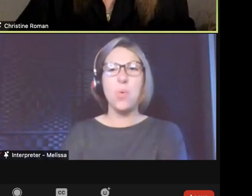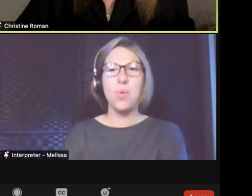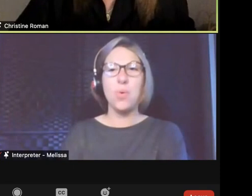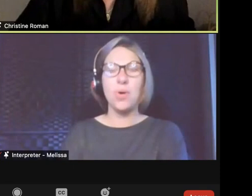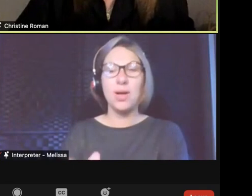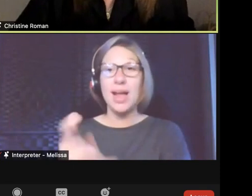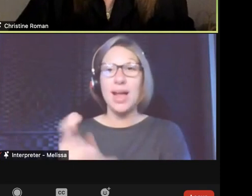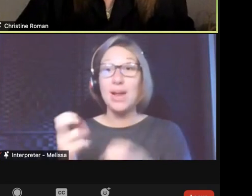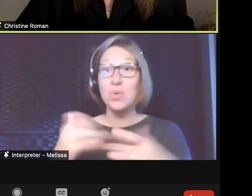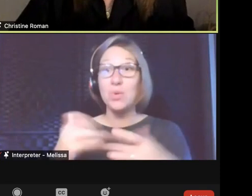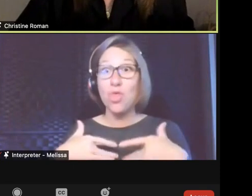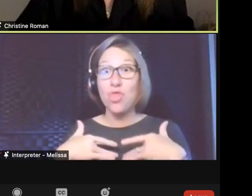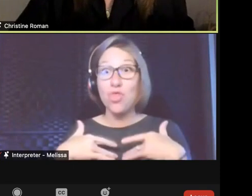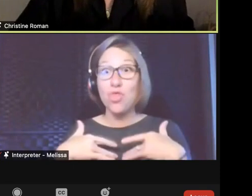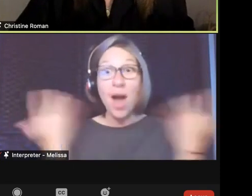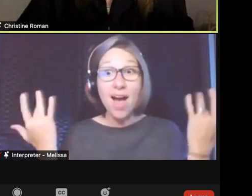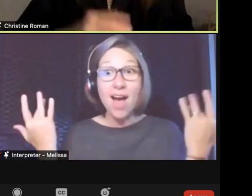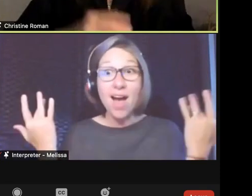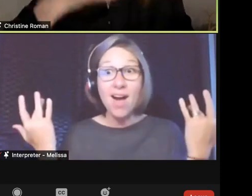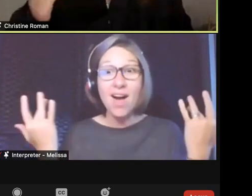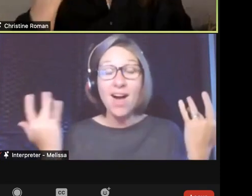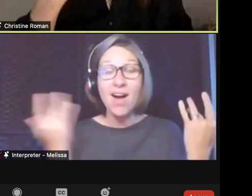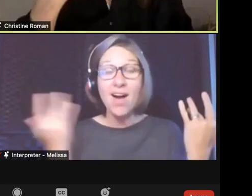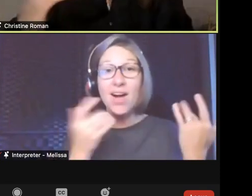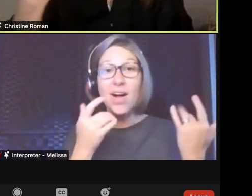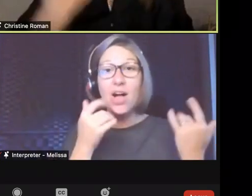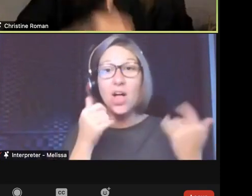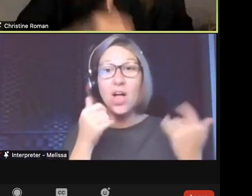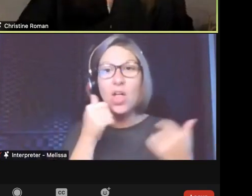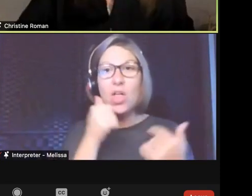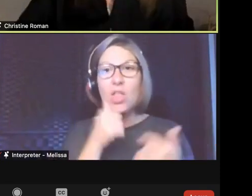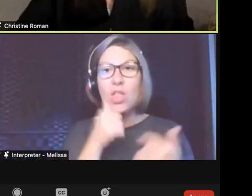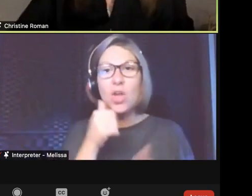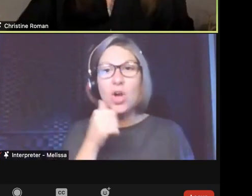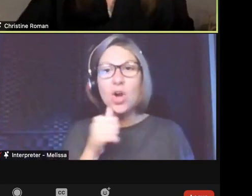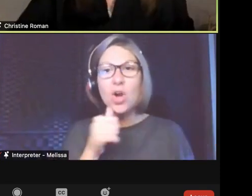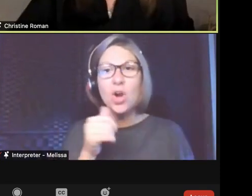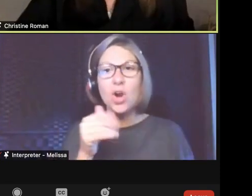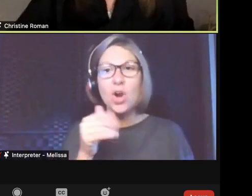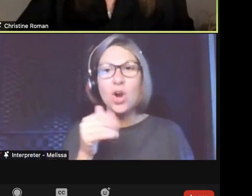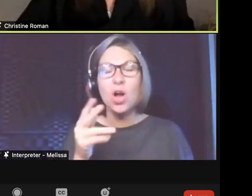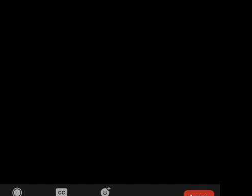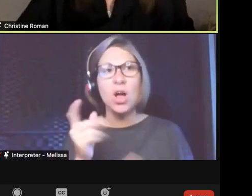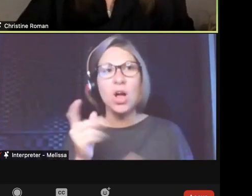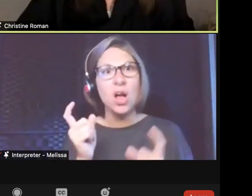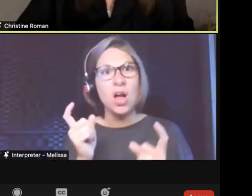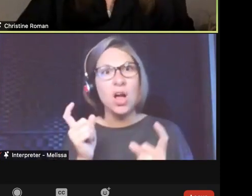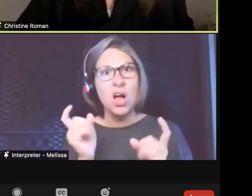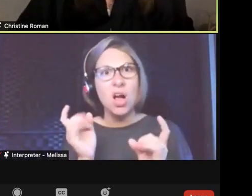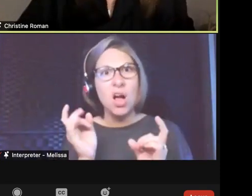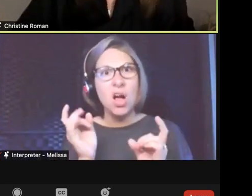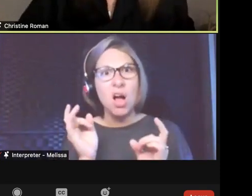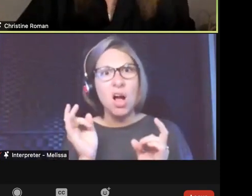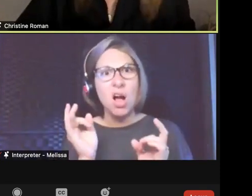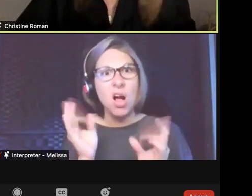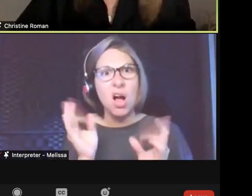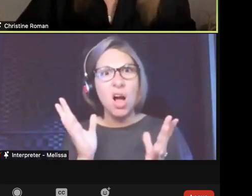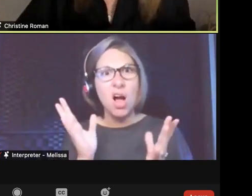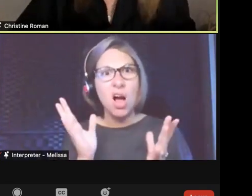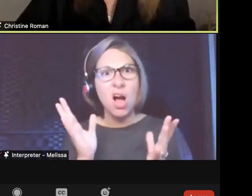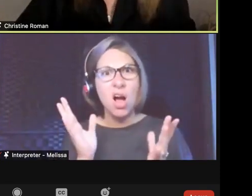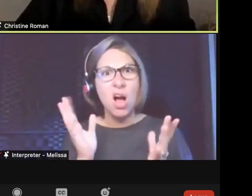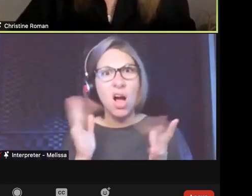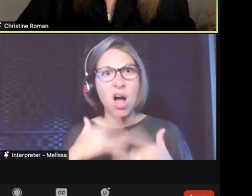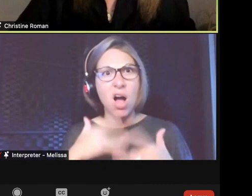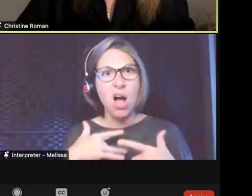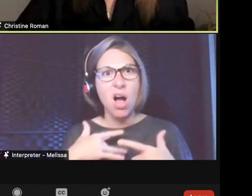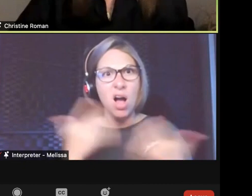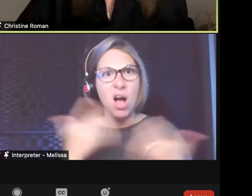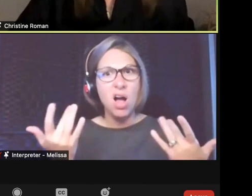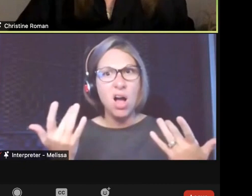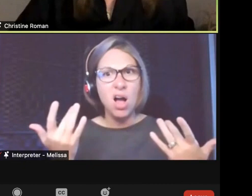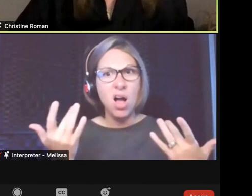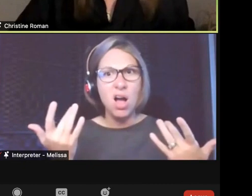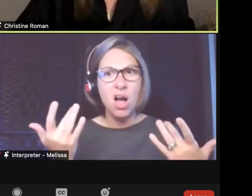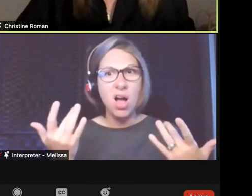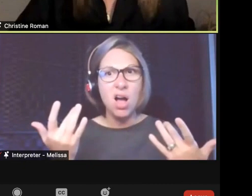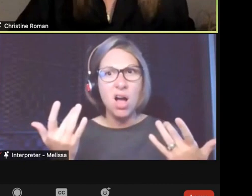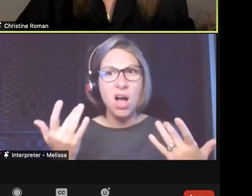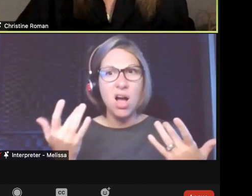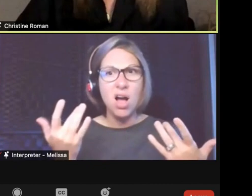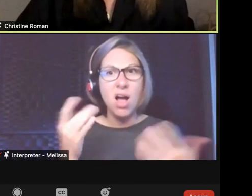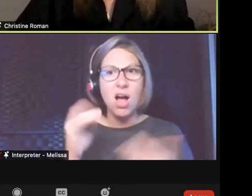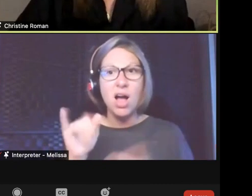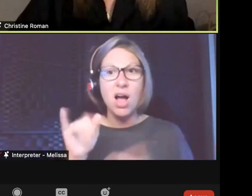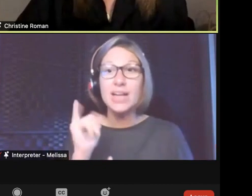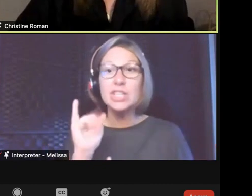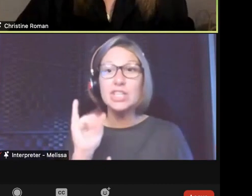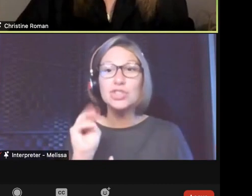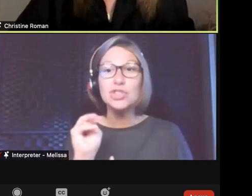with himself. And the little girl had an expression of horror on her face, like, what did you just do? But Jim didn't